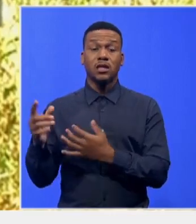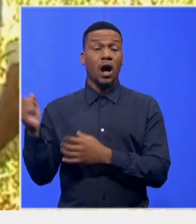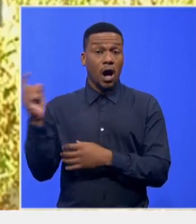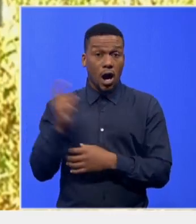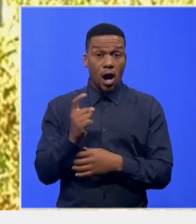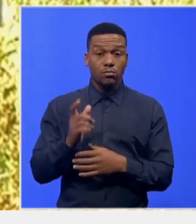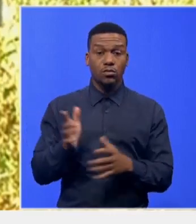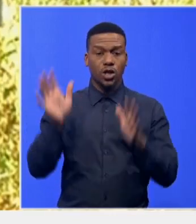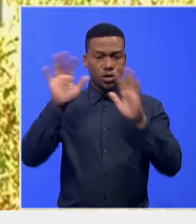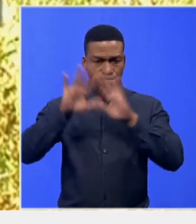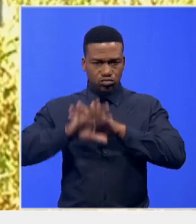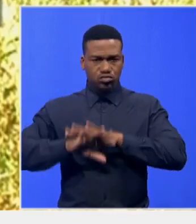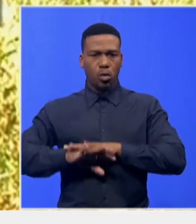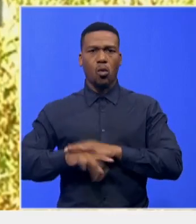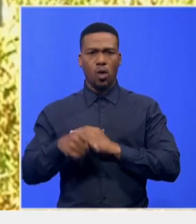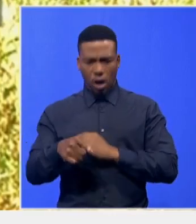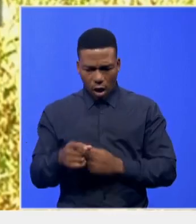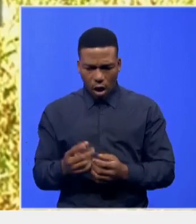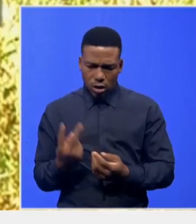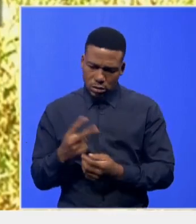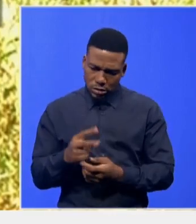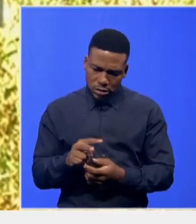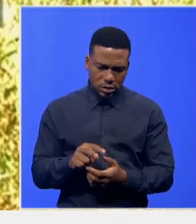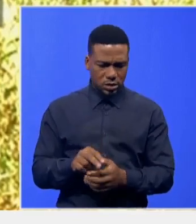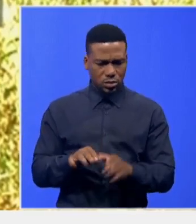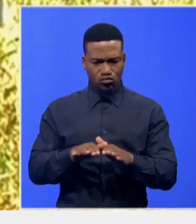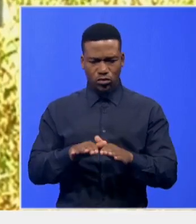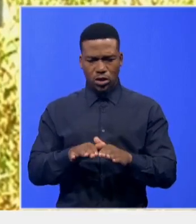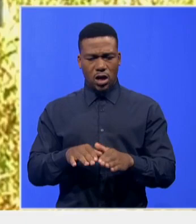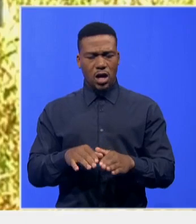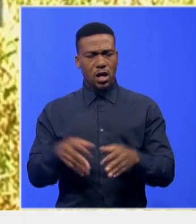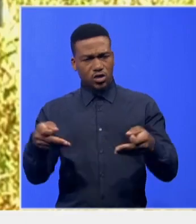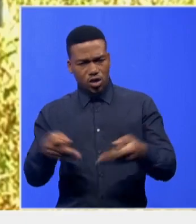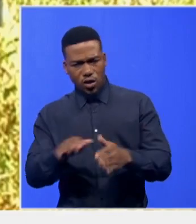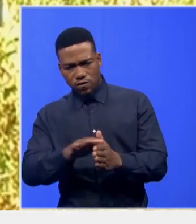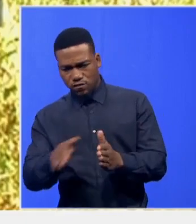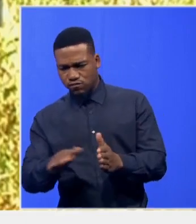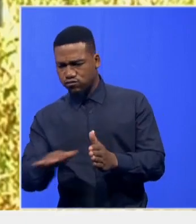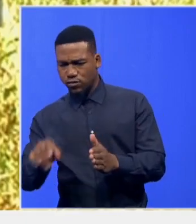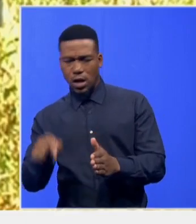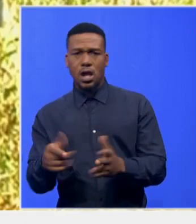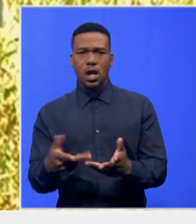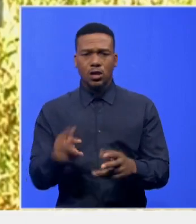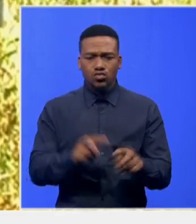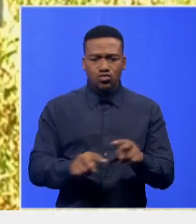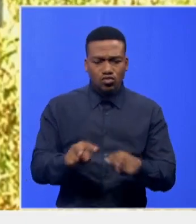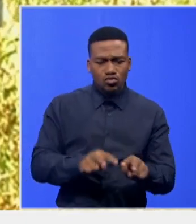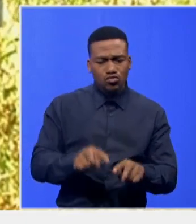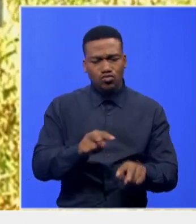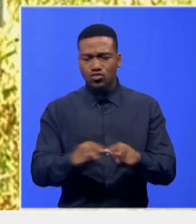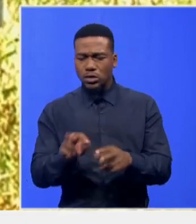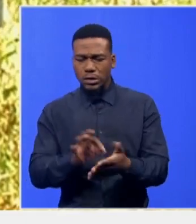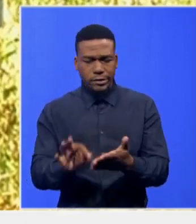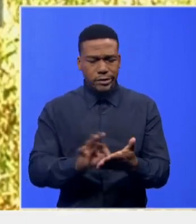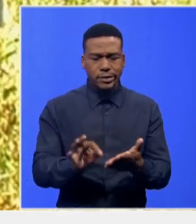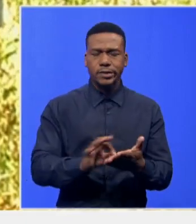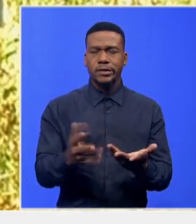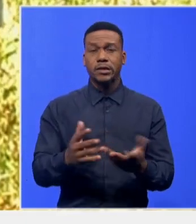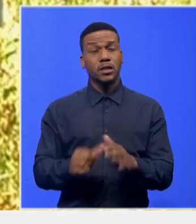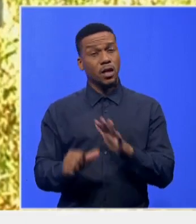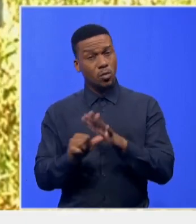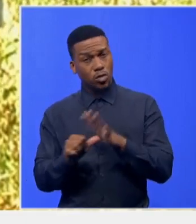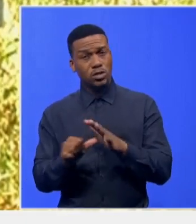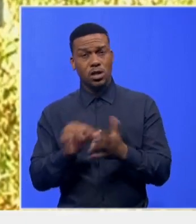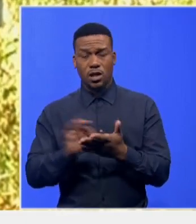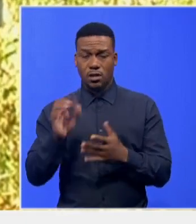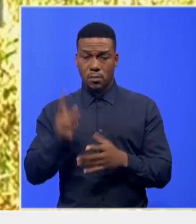village just to see their departed loved ones and to visit them. So it is very important that, you know, it's kept safe and clean. So we will be